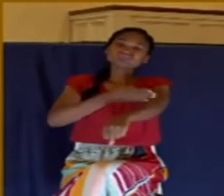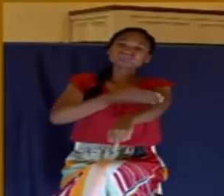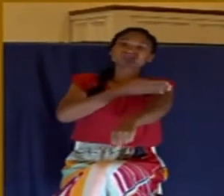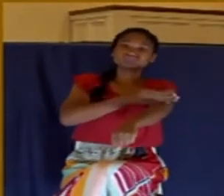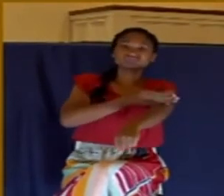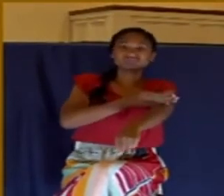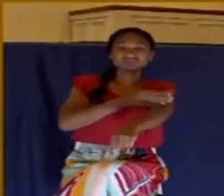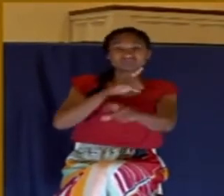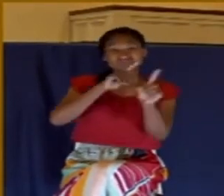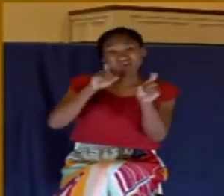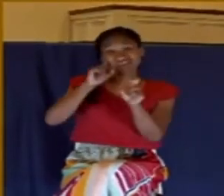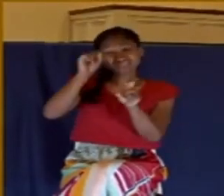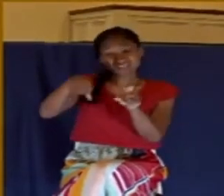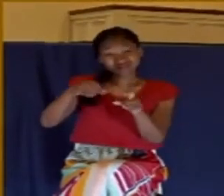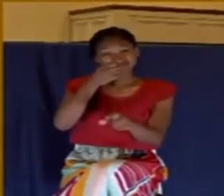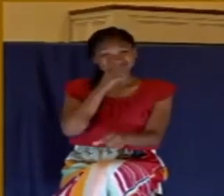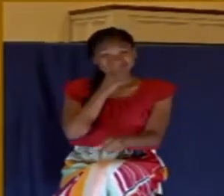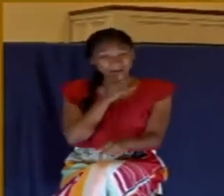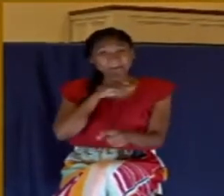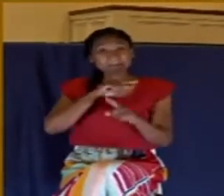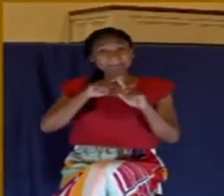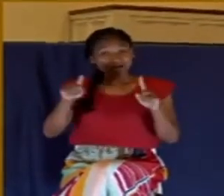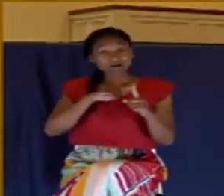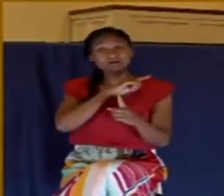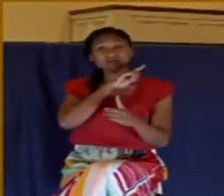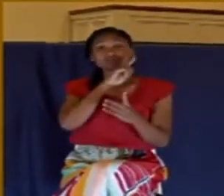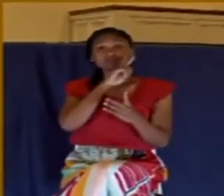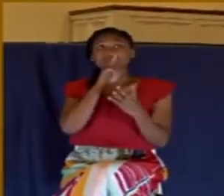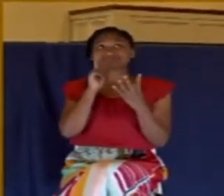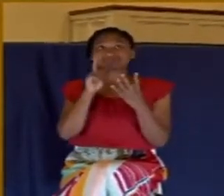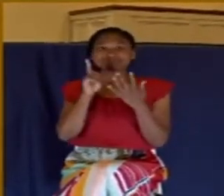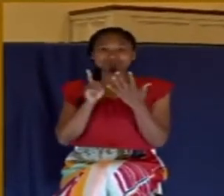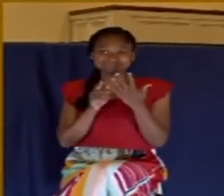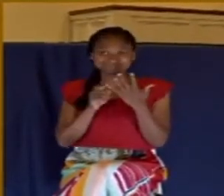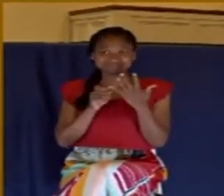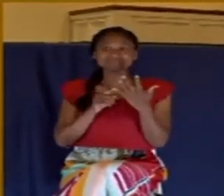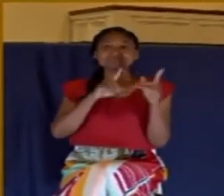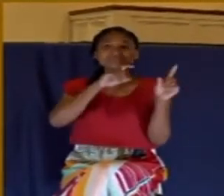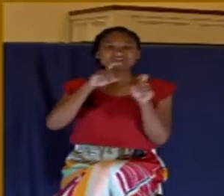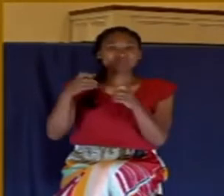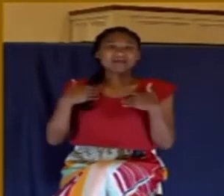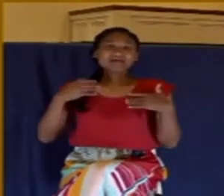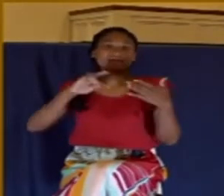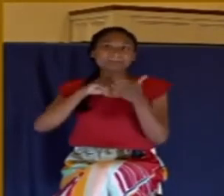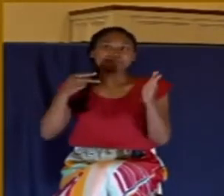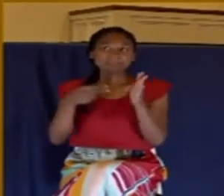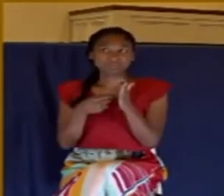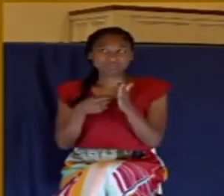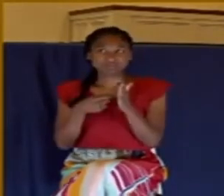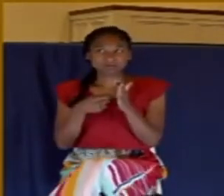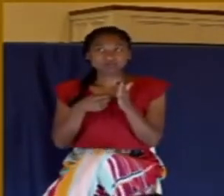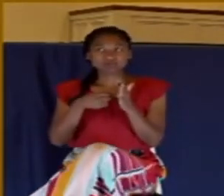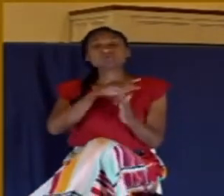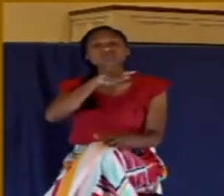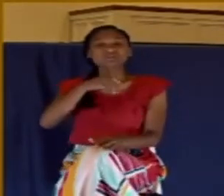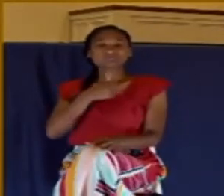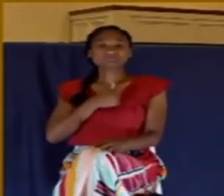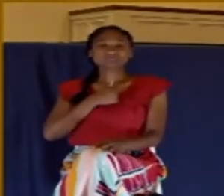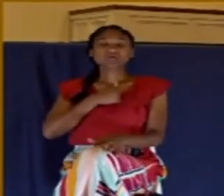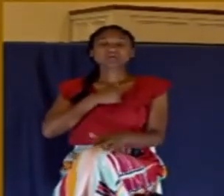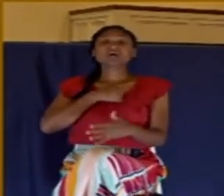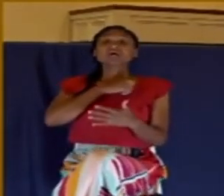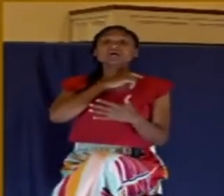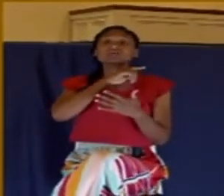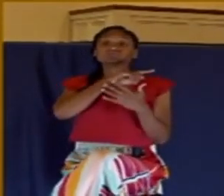painful, but also trials are purposeful. We see again in verse 6 where he says that you're in heaviness through manifold temptations. And the